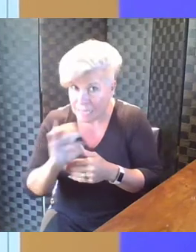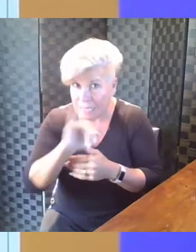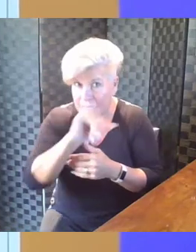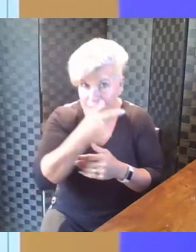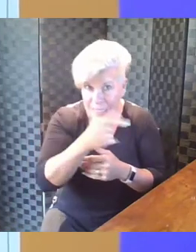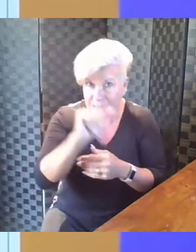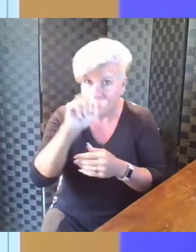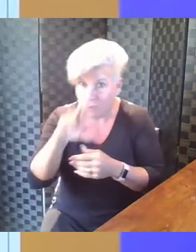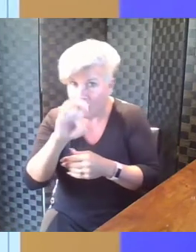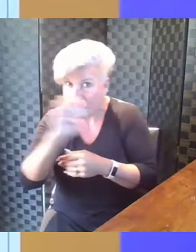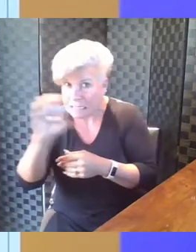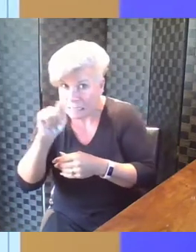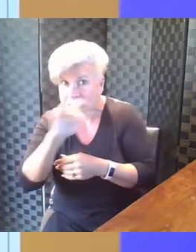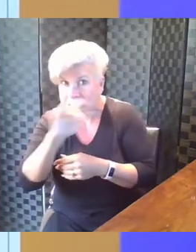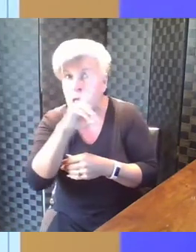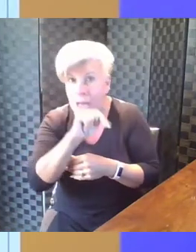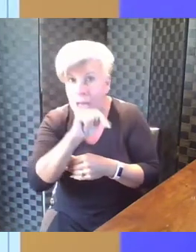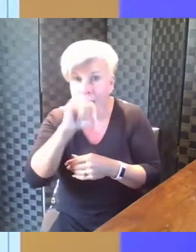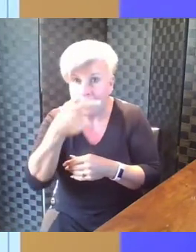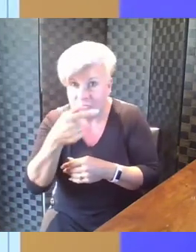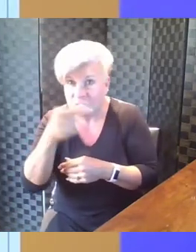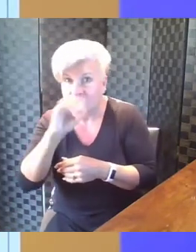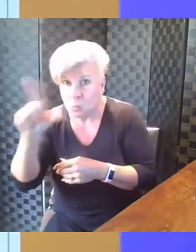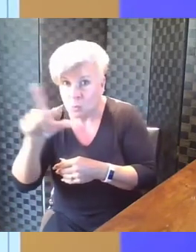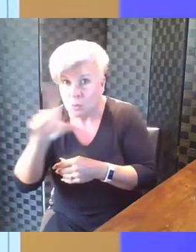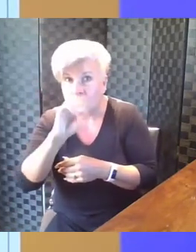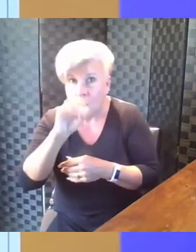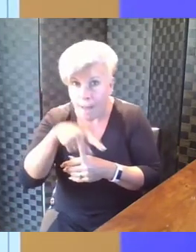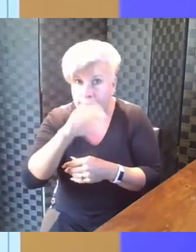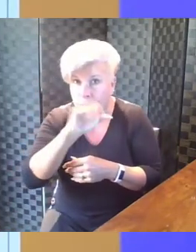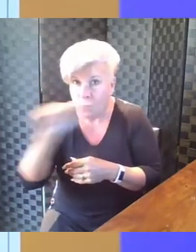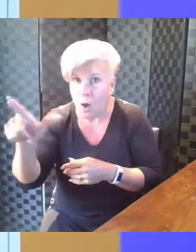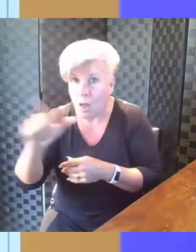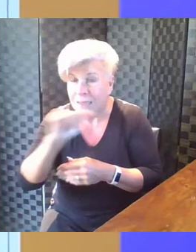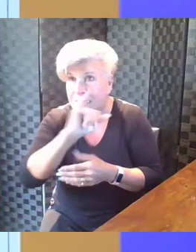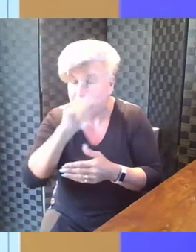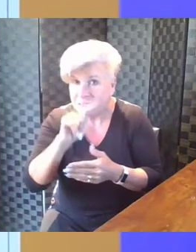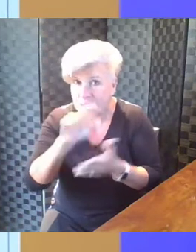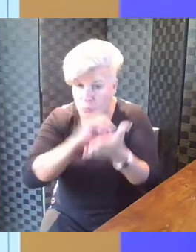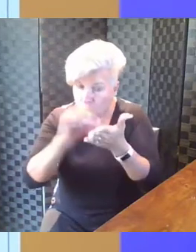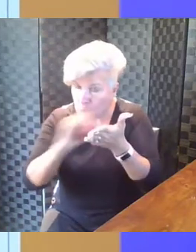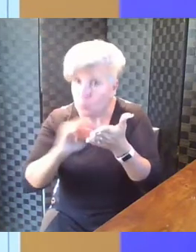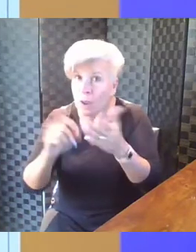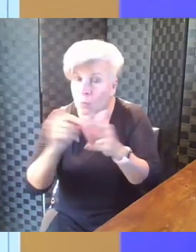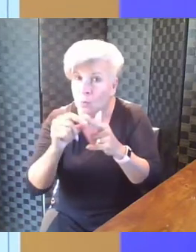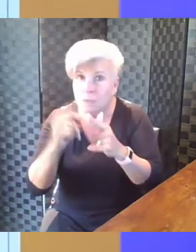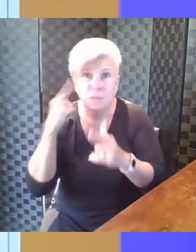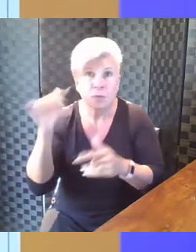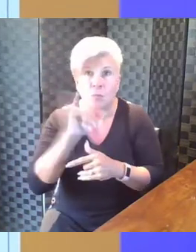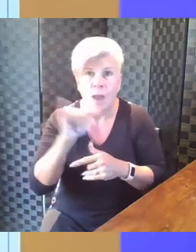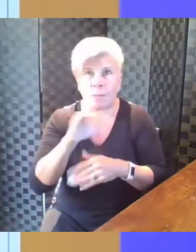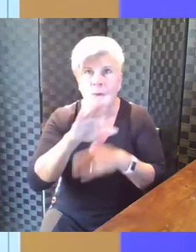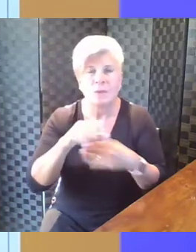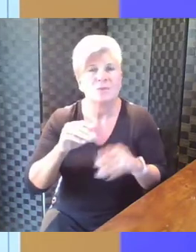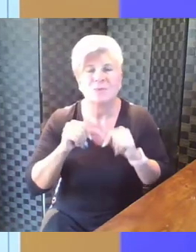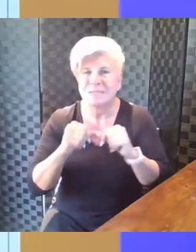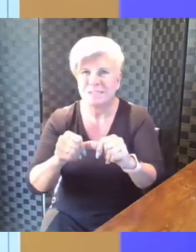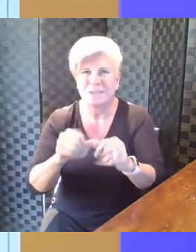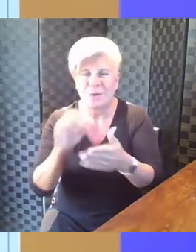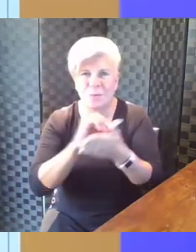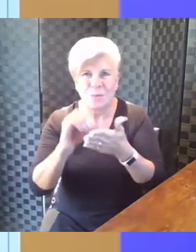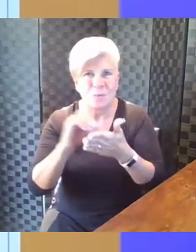about rhymes. I'm going to take away all of the ones we did actually for a bit so you can see this. If you don't have these written down in each box, go ahead